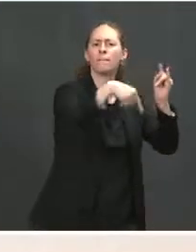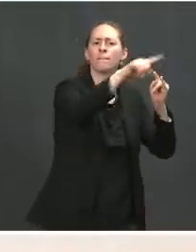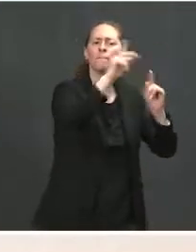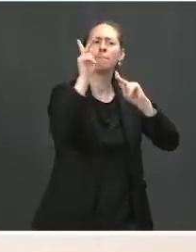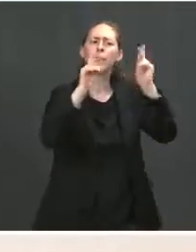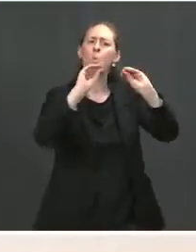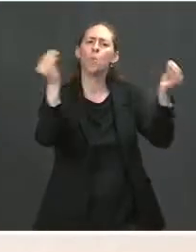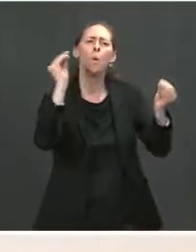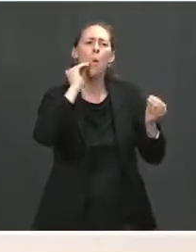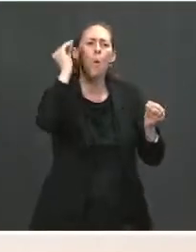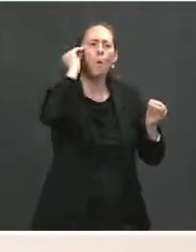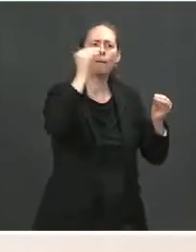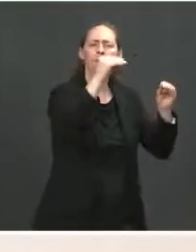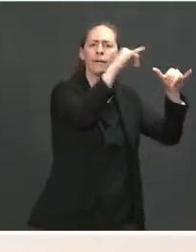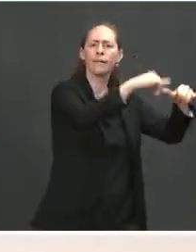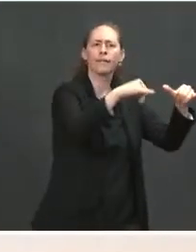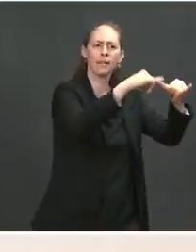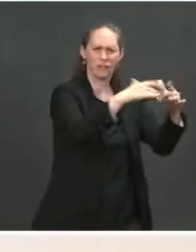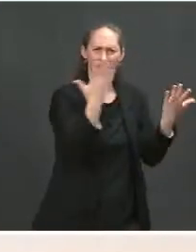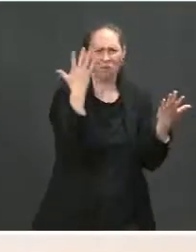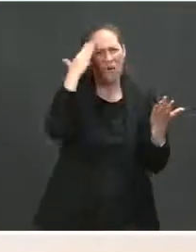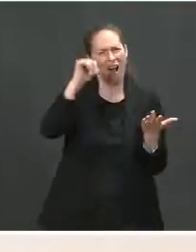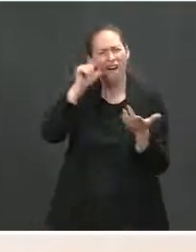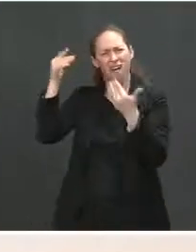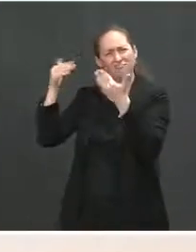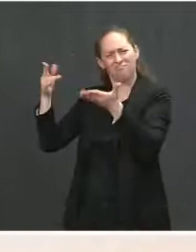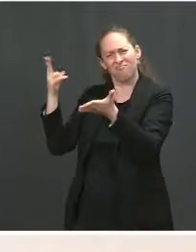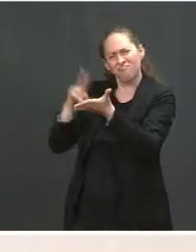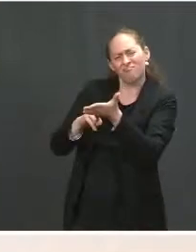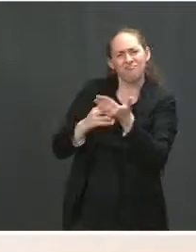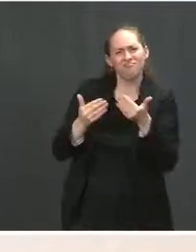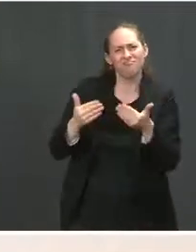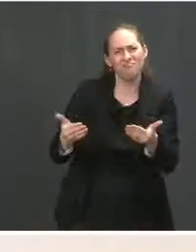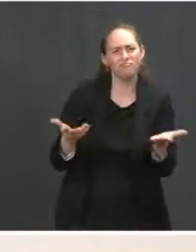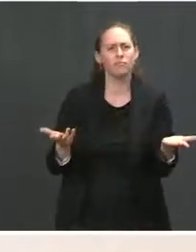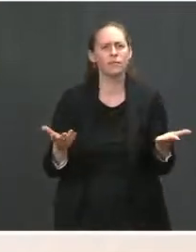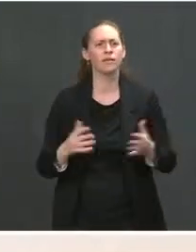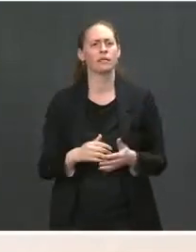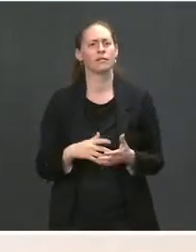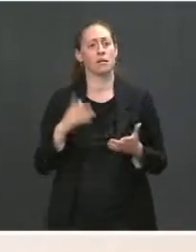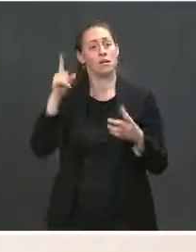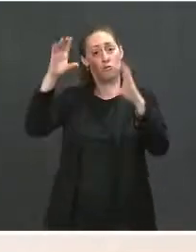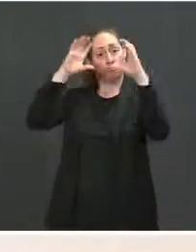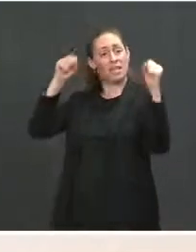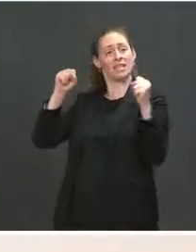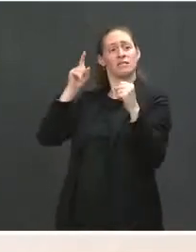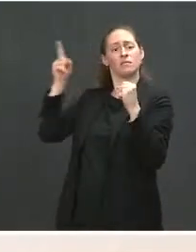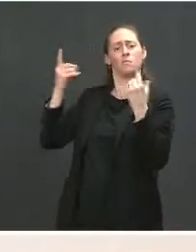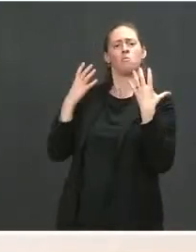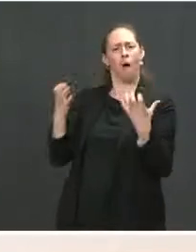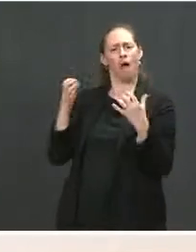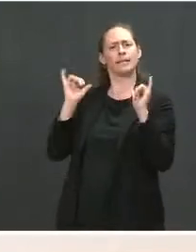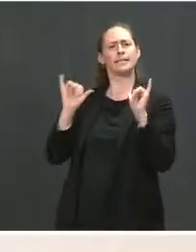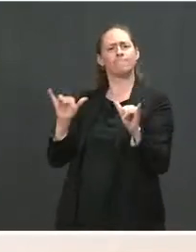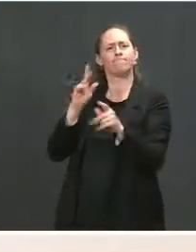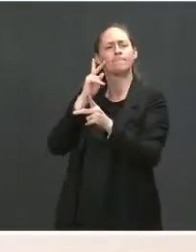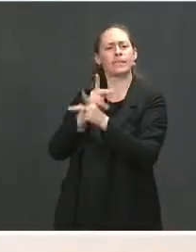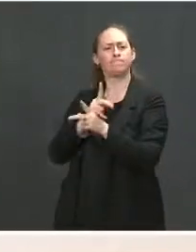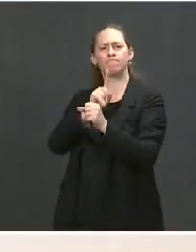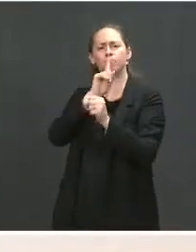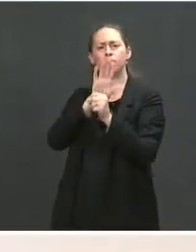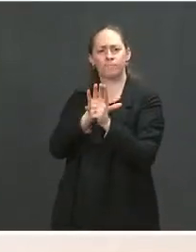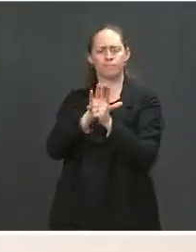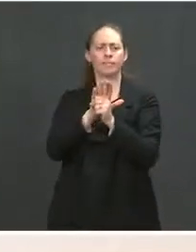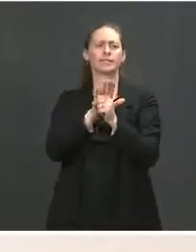yet? Well, I can assure you, and I can assure anyone who has concerns, that the president remains committed to this issue. He is somebody